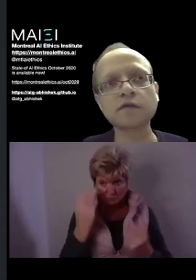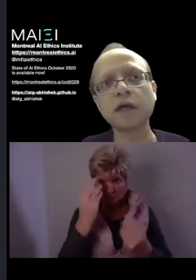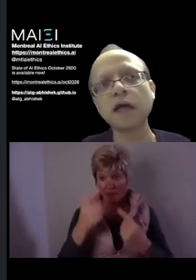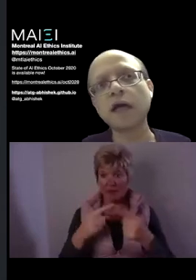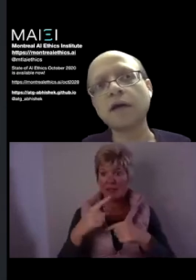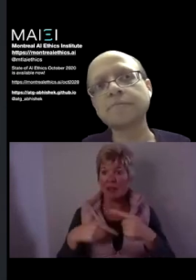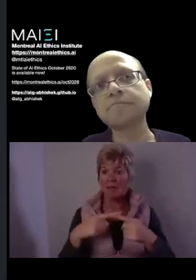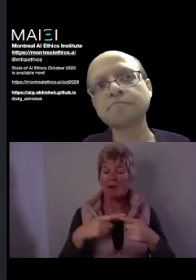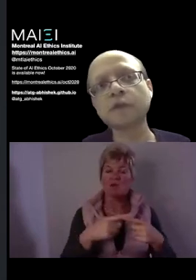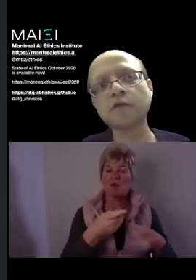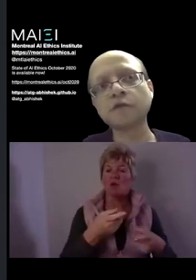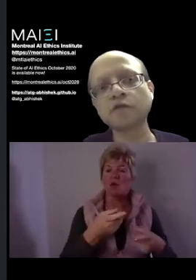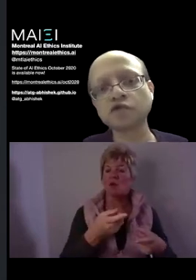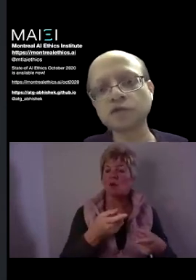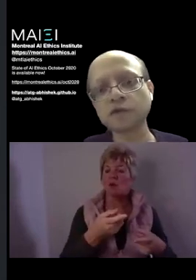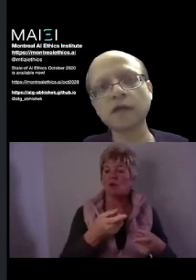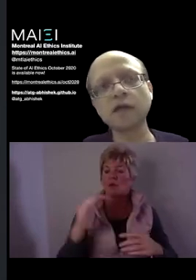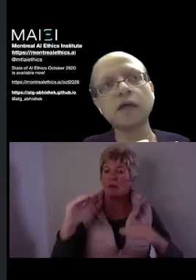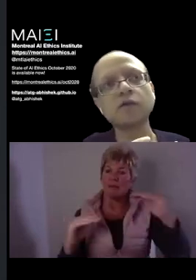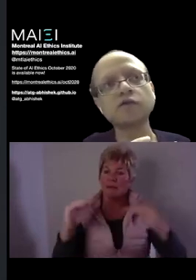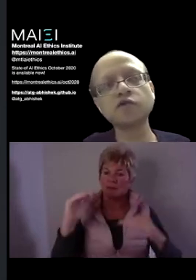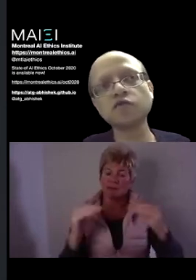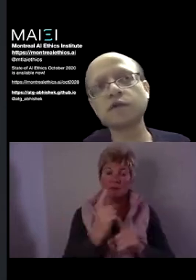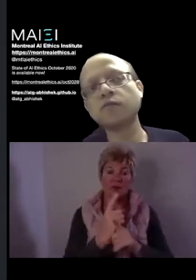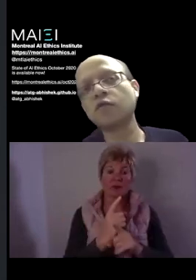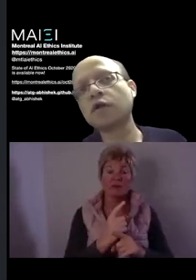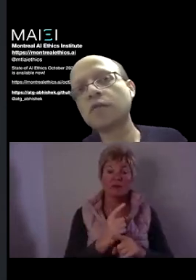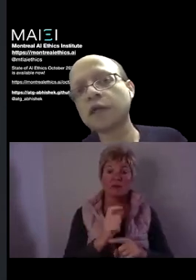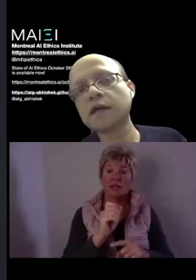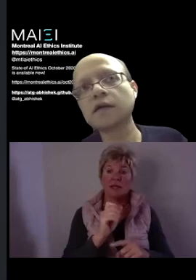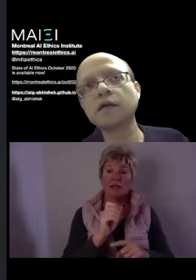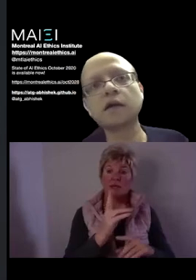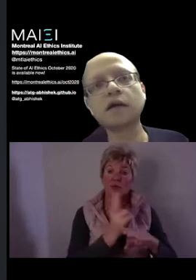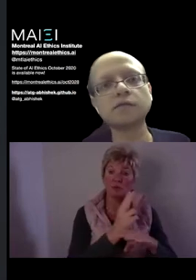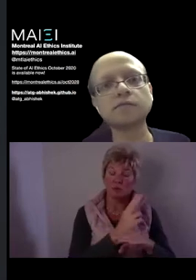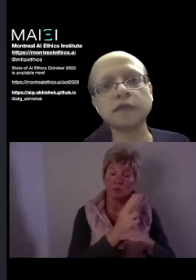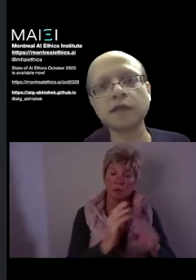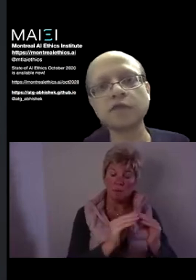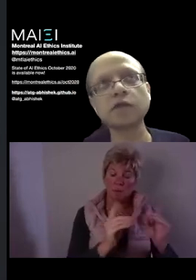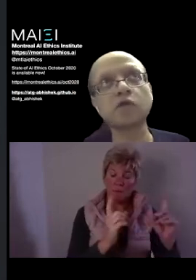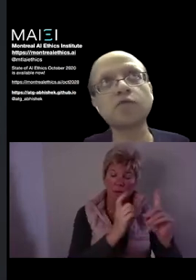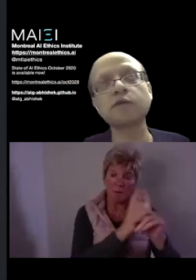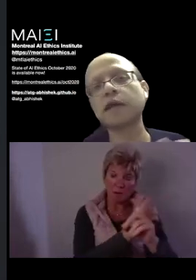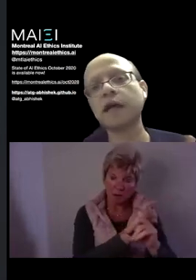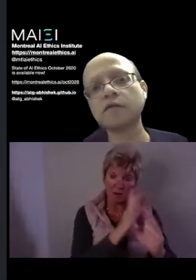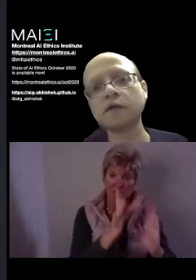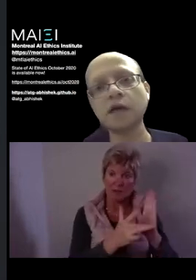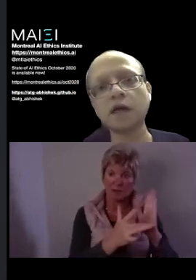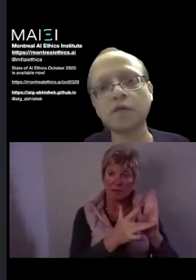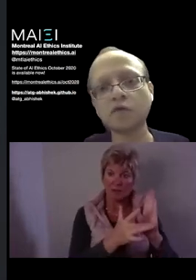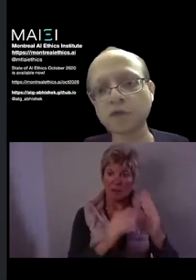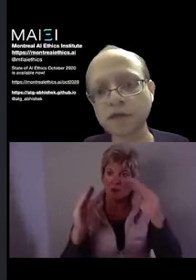terms of if you're choosing to use some more complicated techniques with the hopes that they